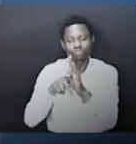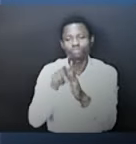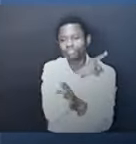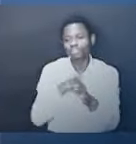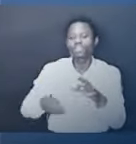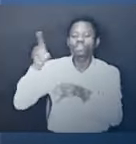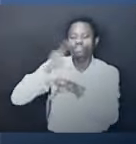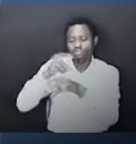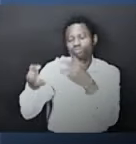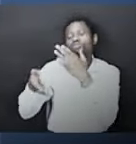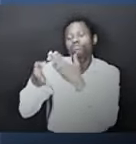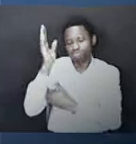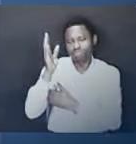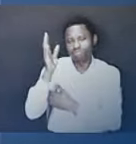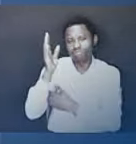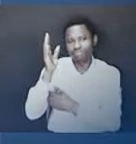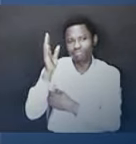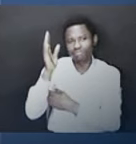God.